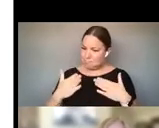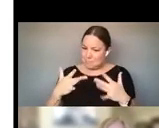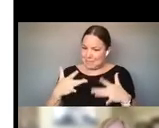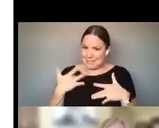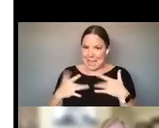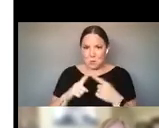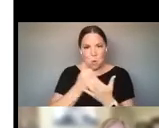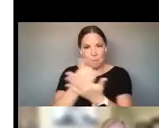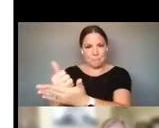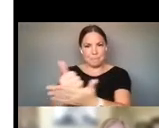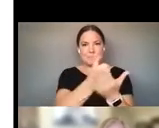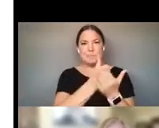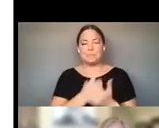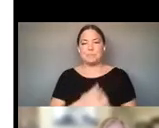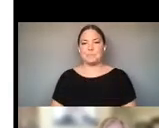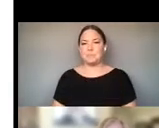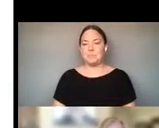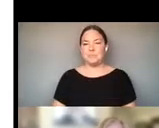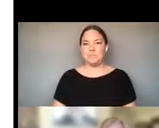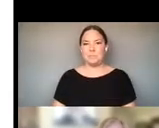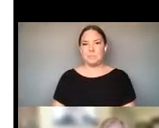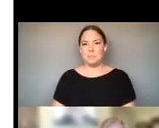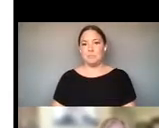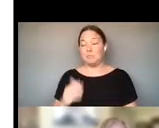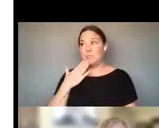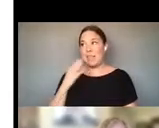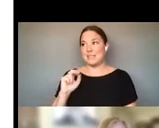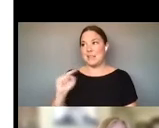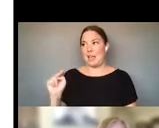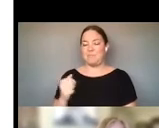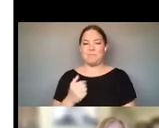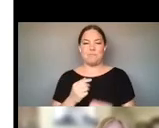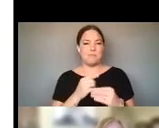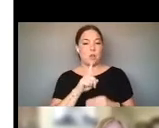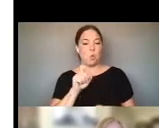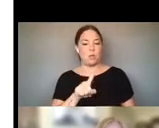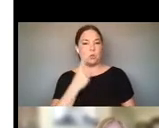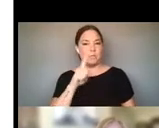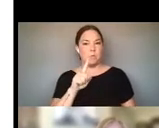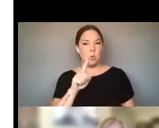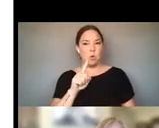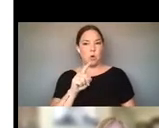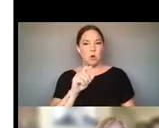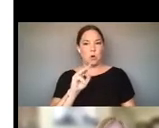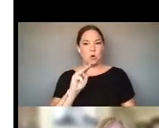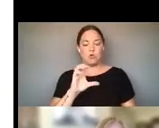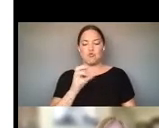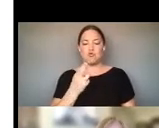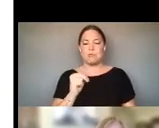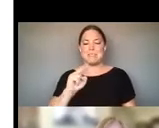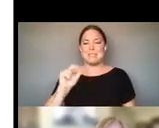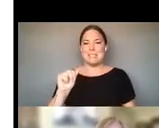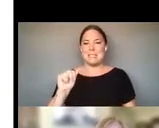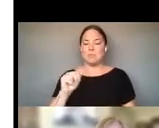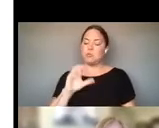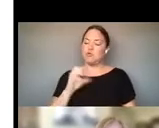Thank you, Anne. Okay. I have a question, um, here for, uh, for Christine Gantz. Christine, if